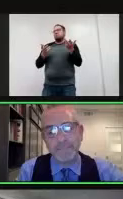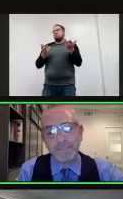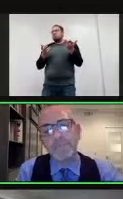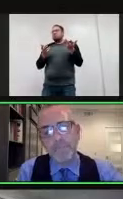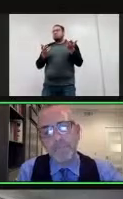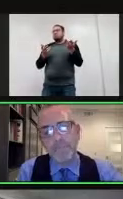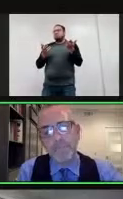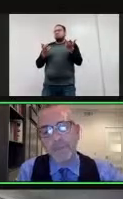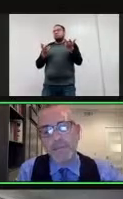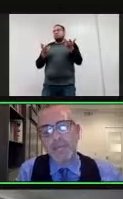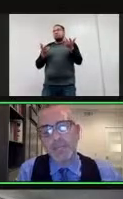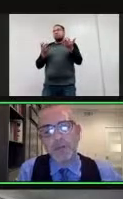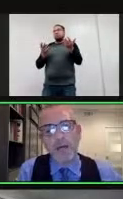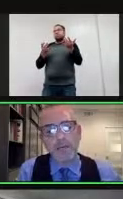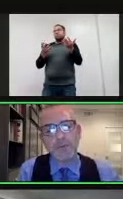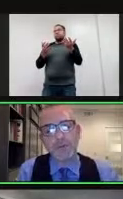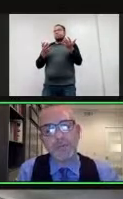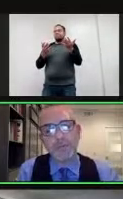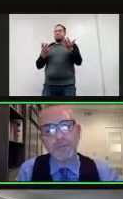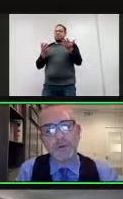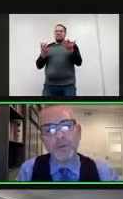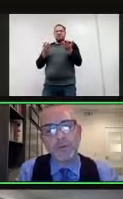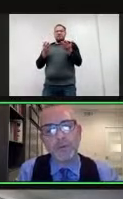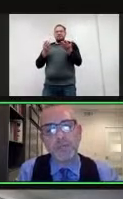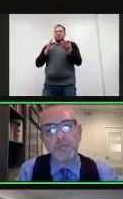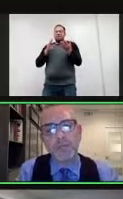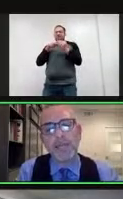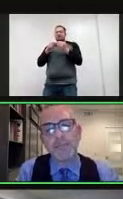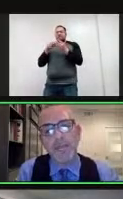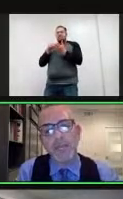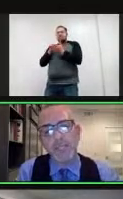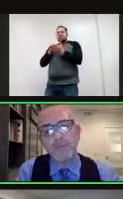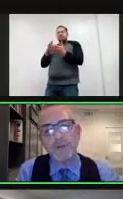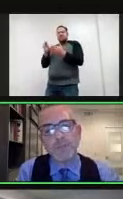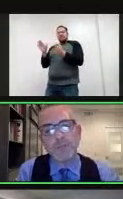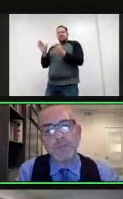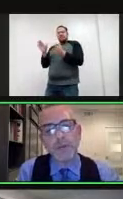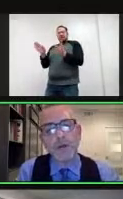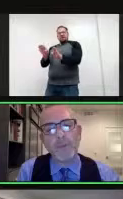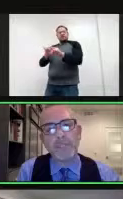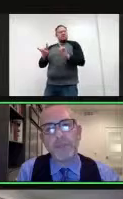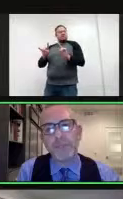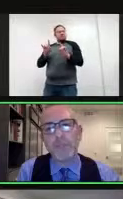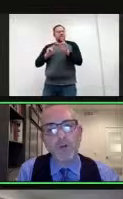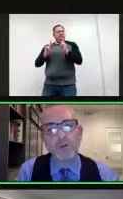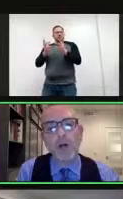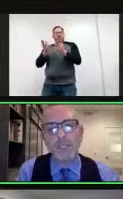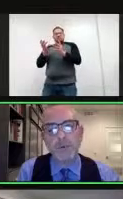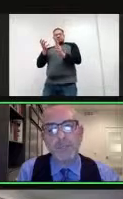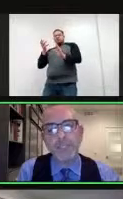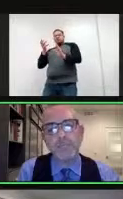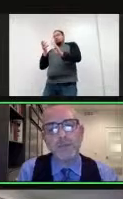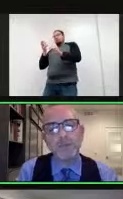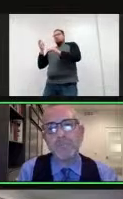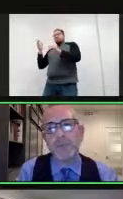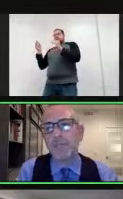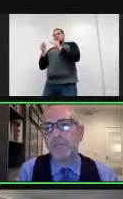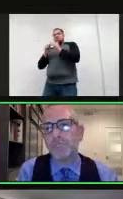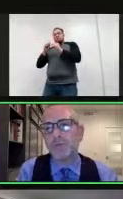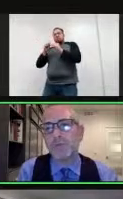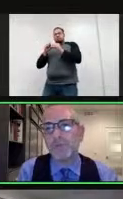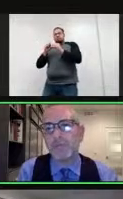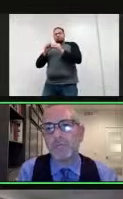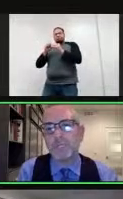I'm pulling back to that student conduct, which is really more of where this one lands. But some folks want to go back to maybe some harsher consequences. But with respect